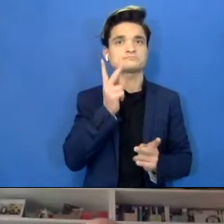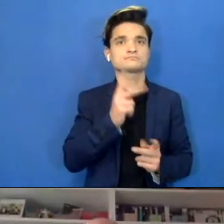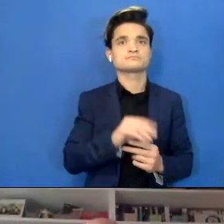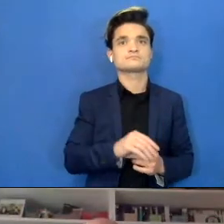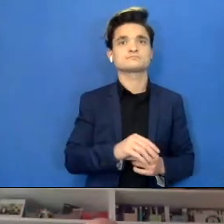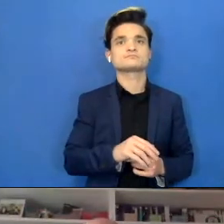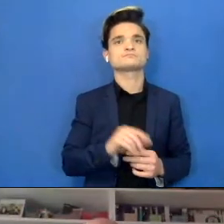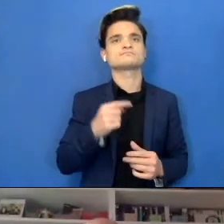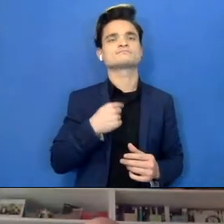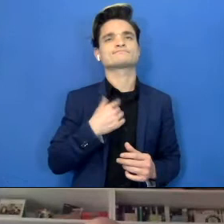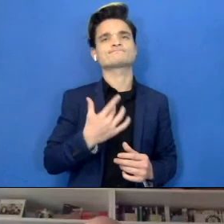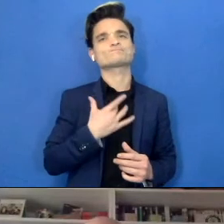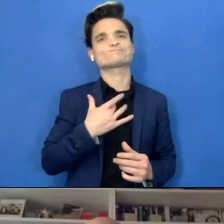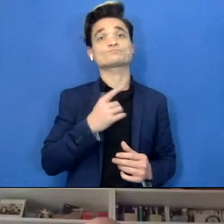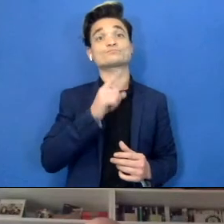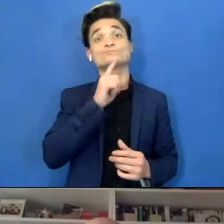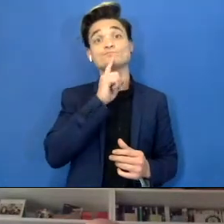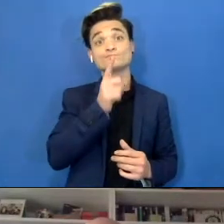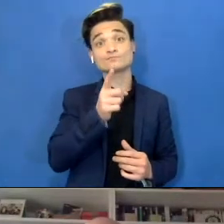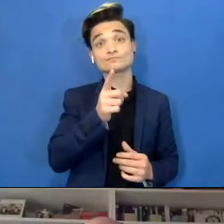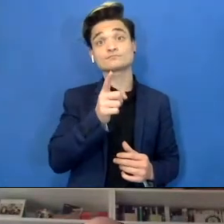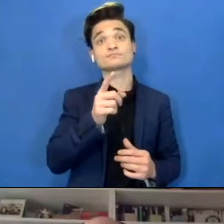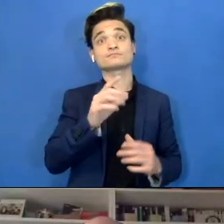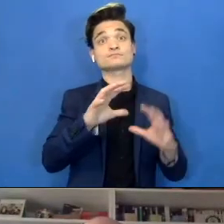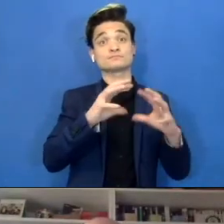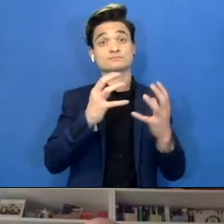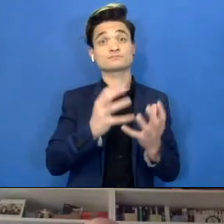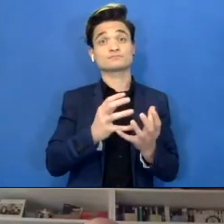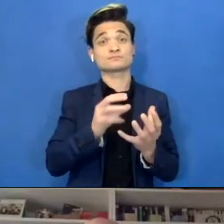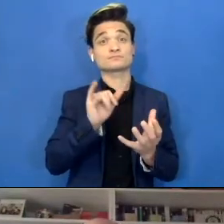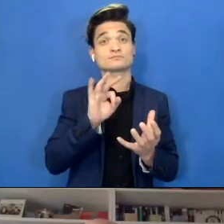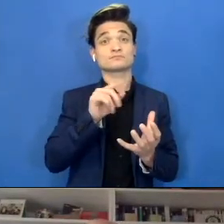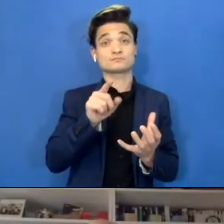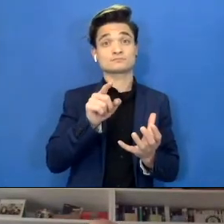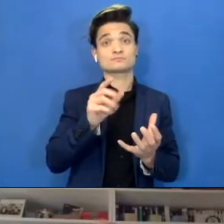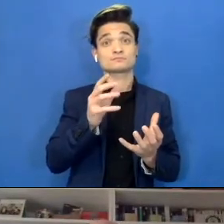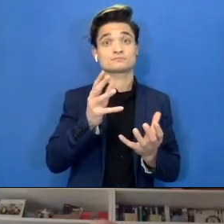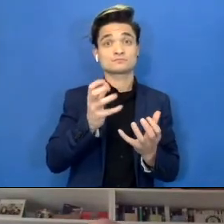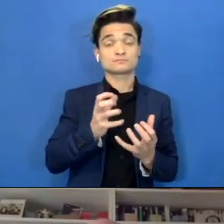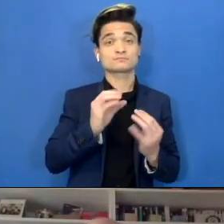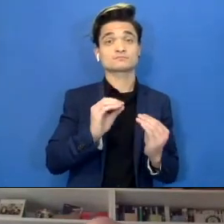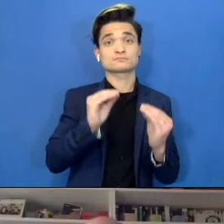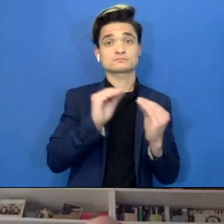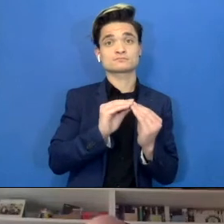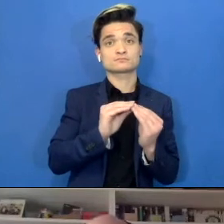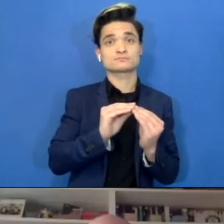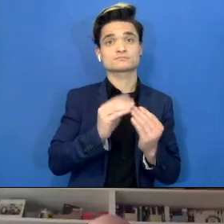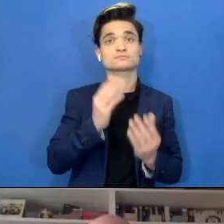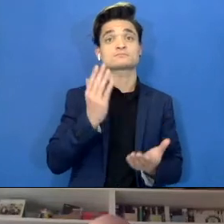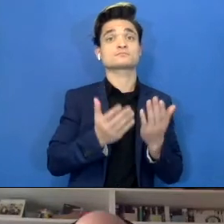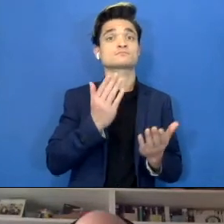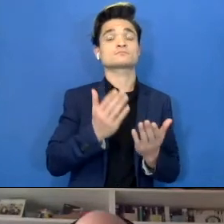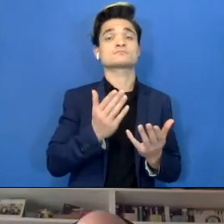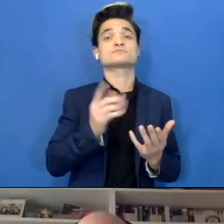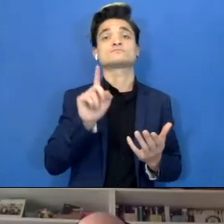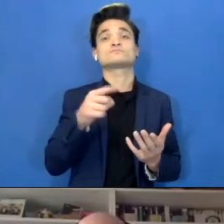now the reality that I don't want to kiss you back, which Exactly. Yes, my no, in